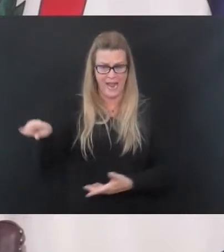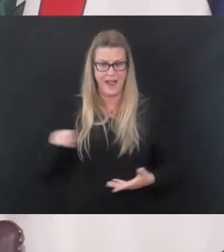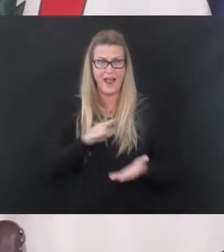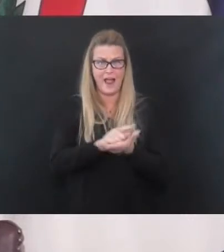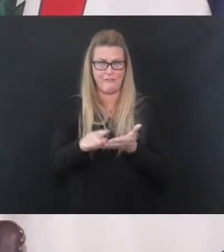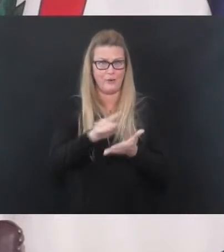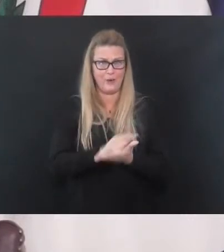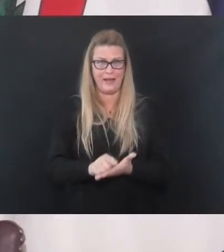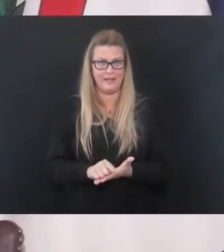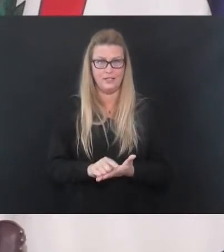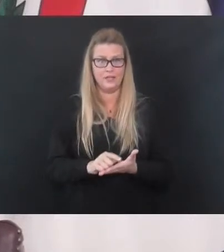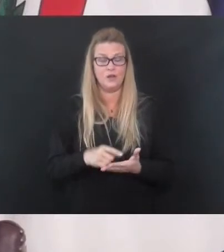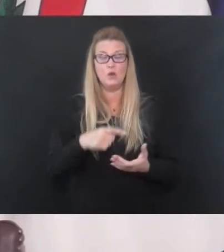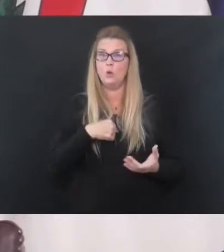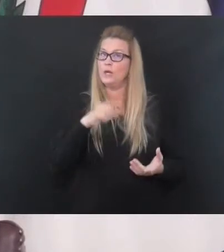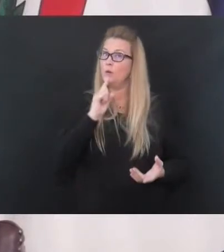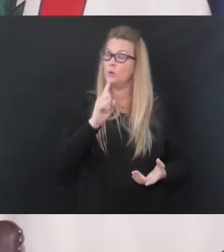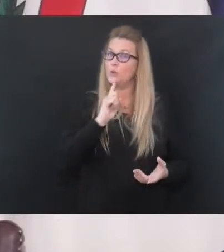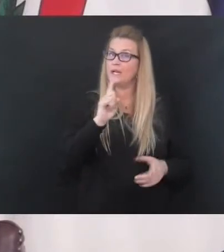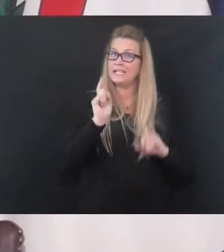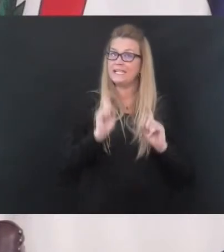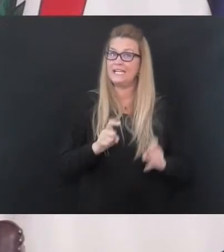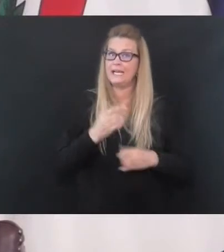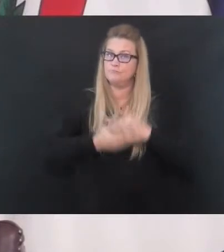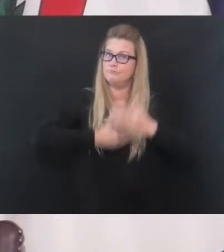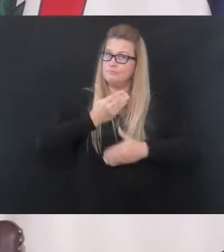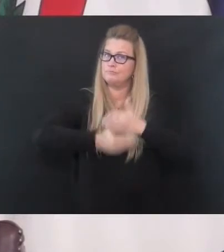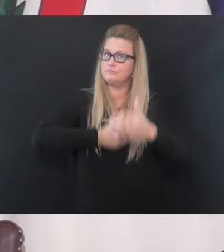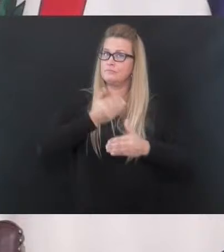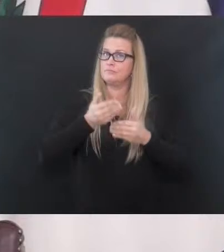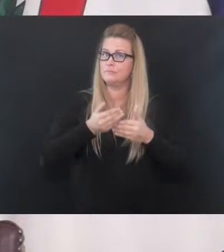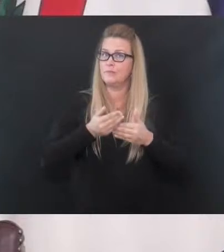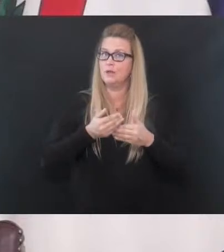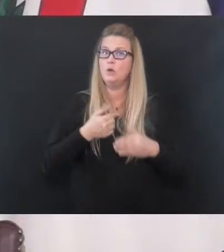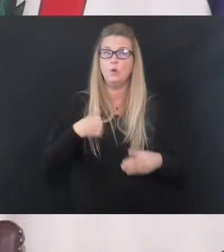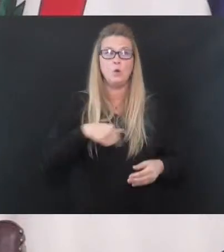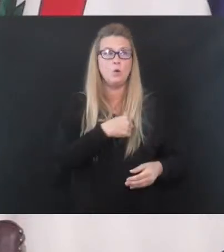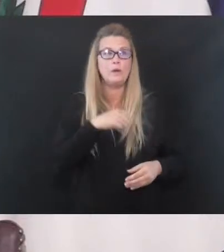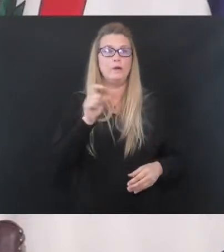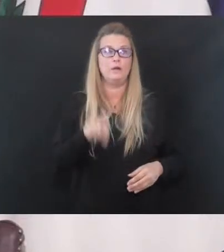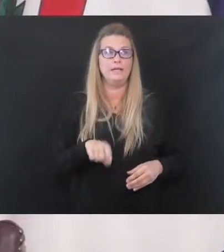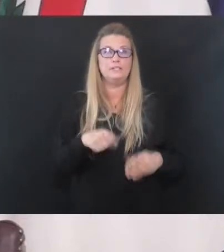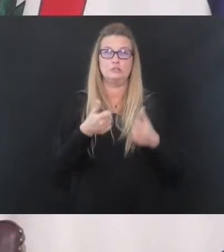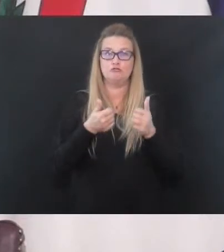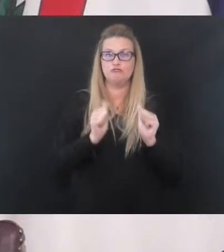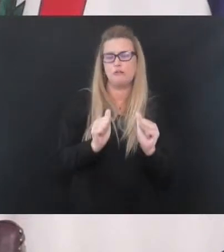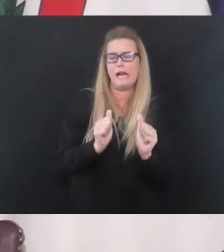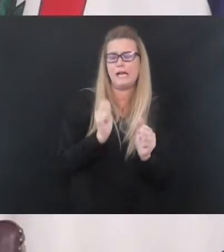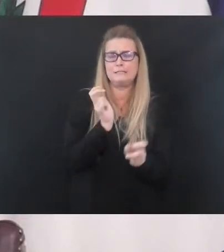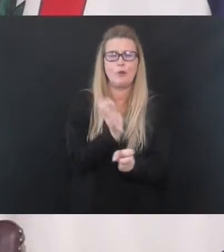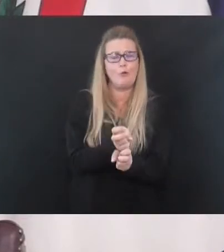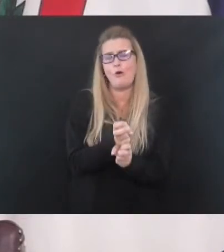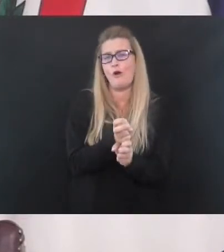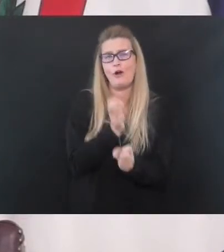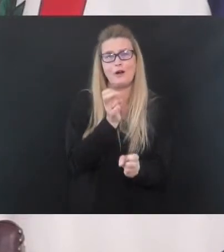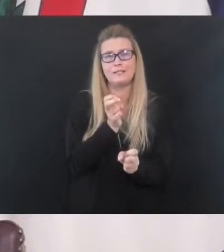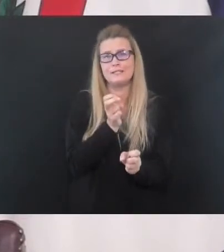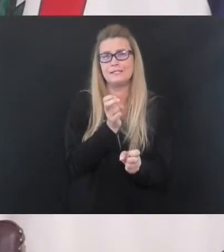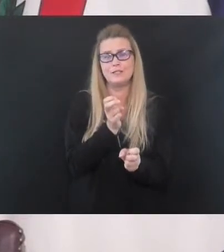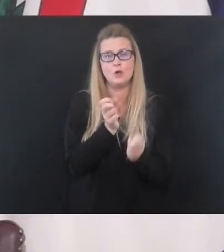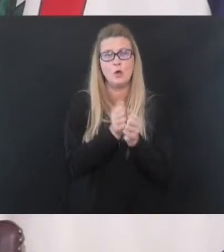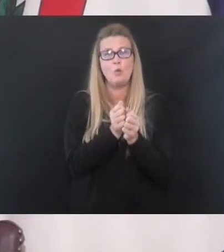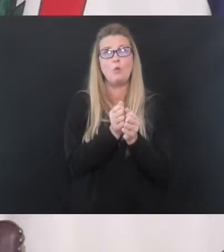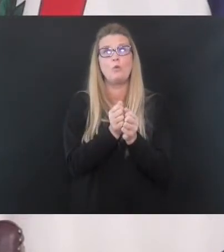to move. And from the standpoint of the possibility of us, we'll try so hard to not ever